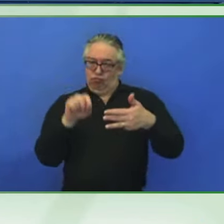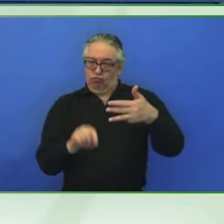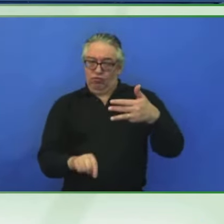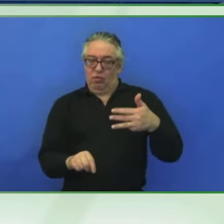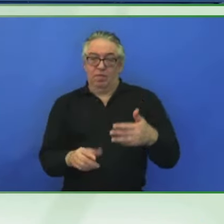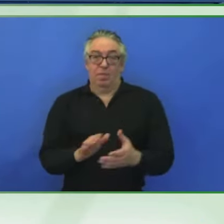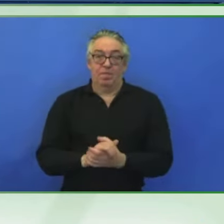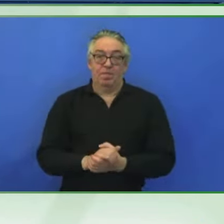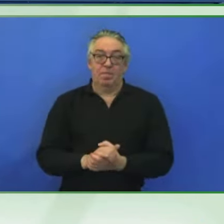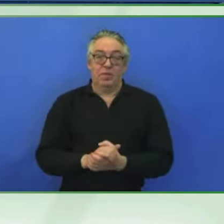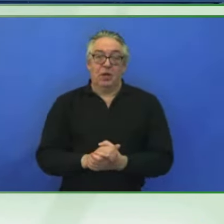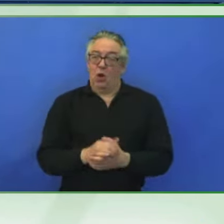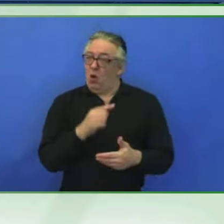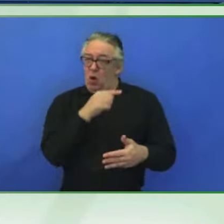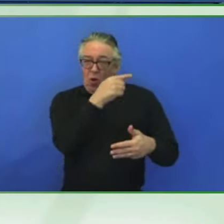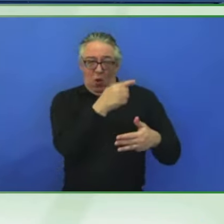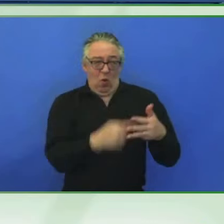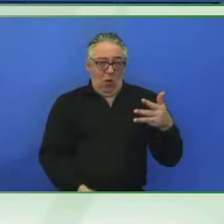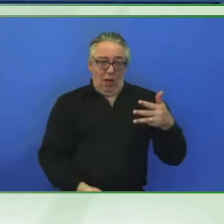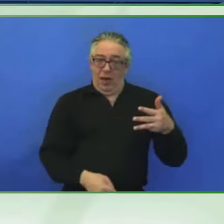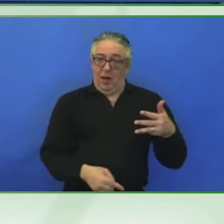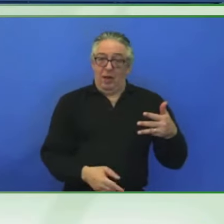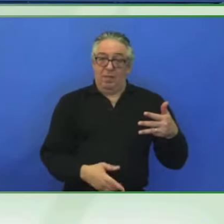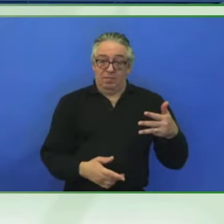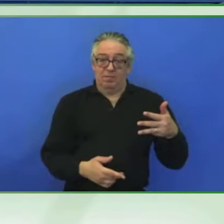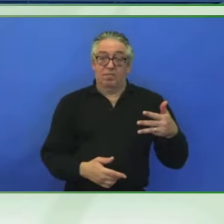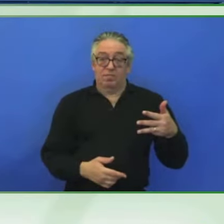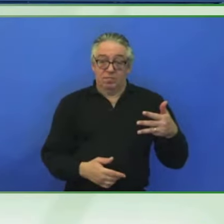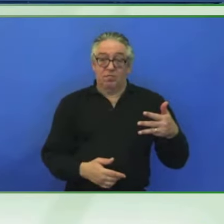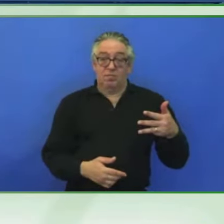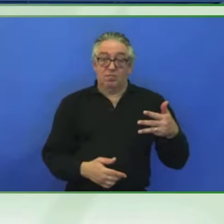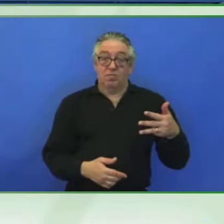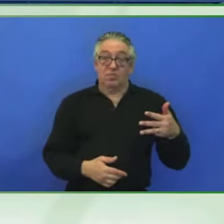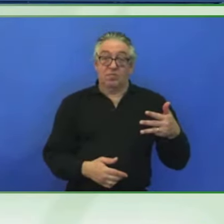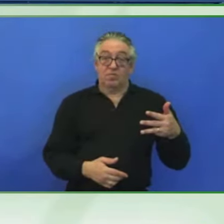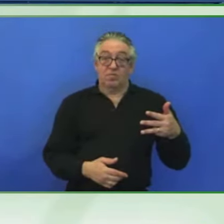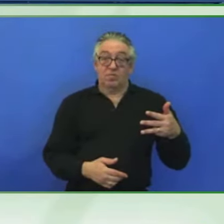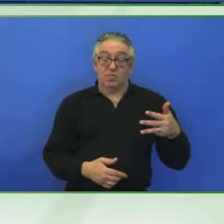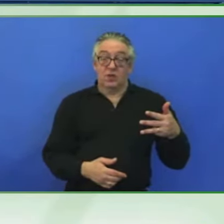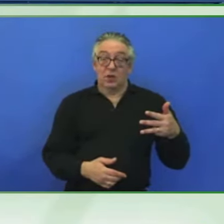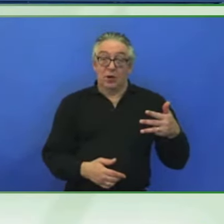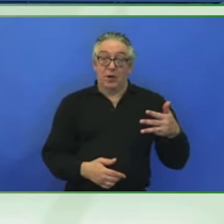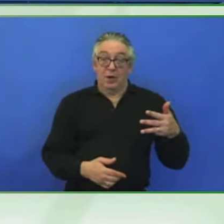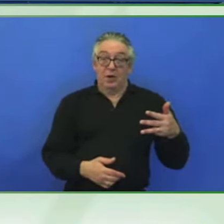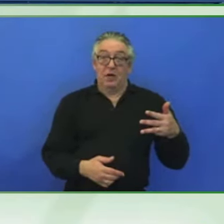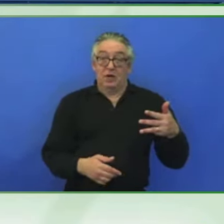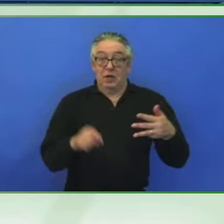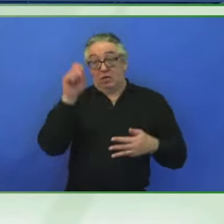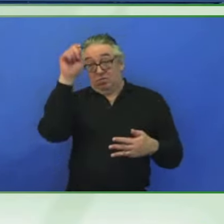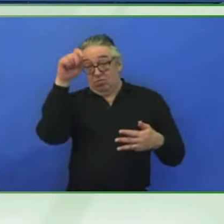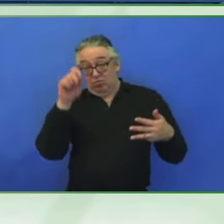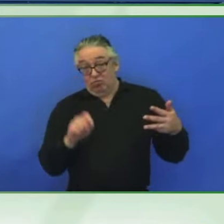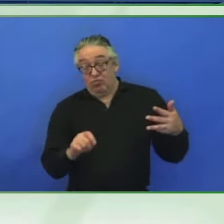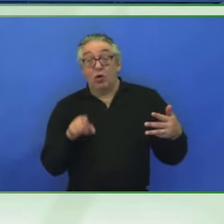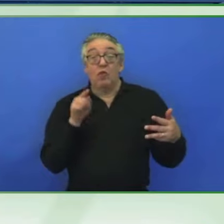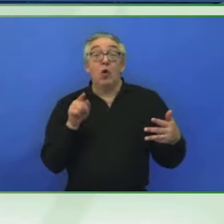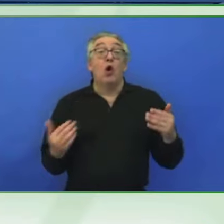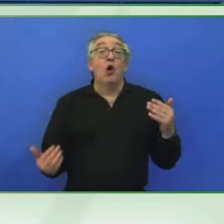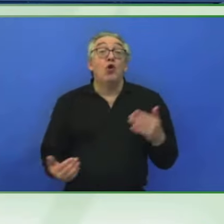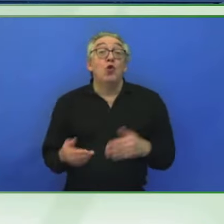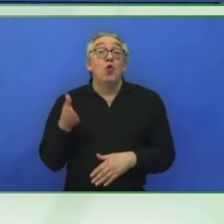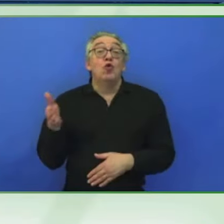elements linked to the accessibility of the trains to be pursued from now on, and of the